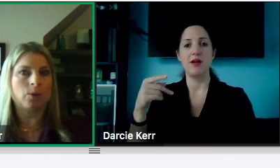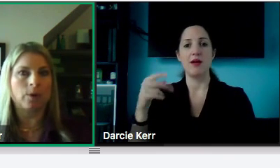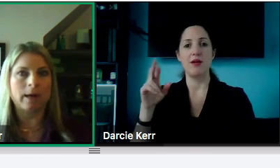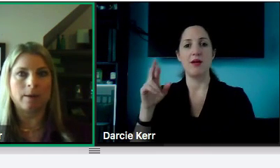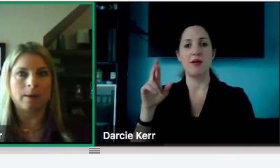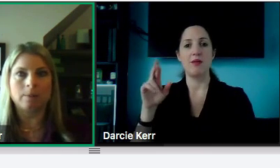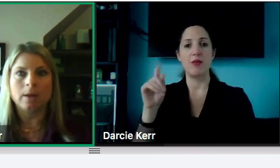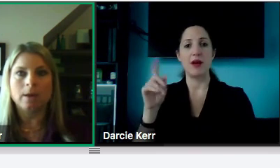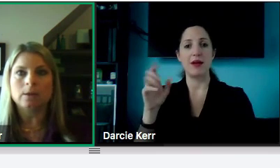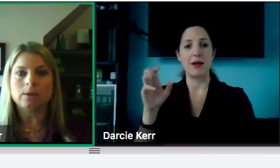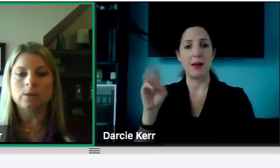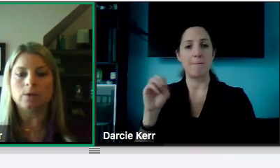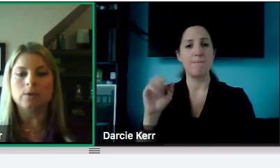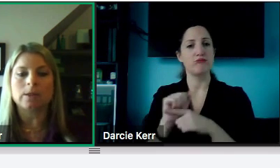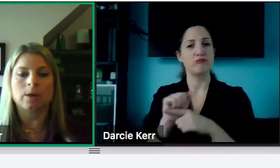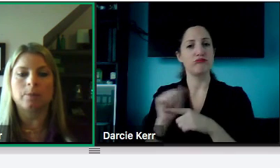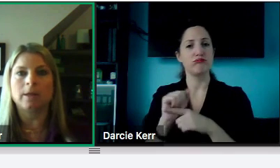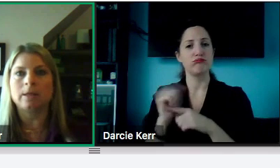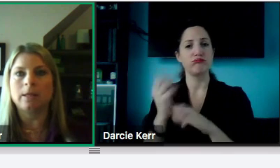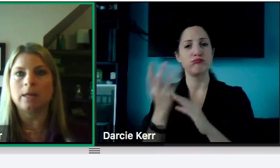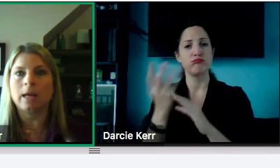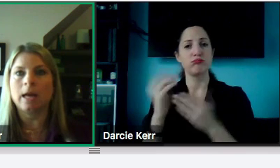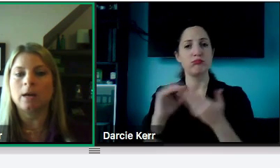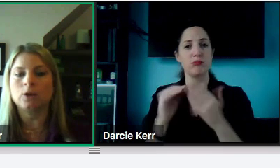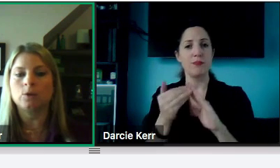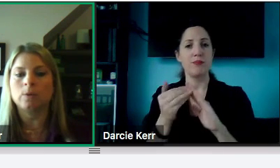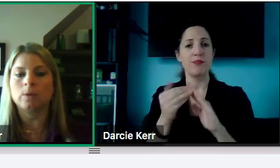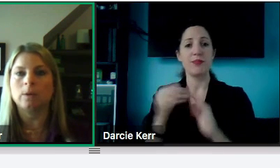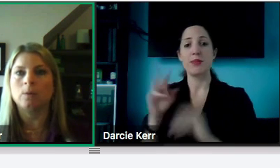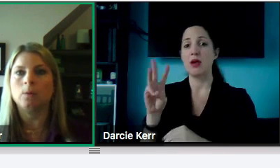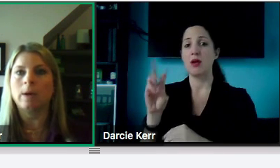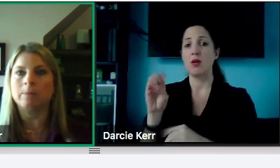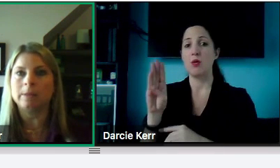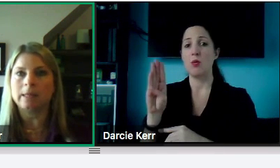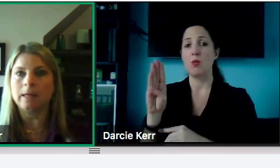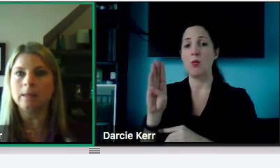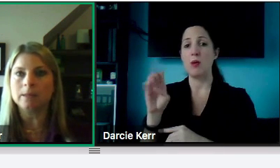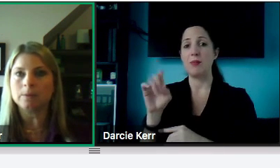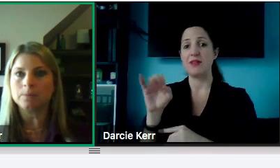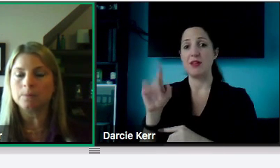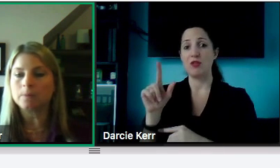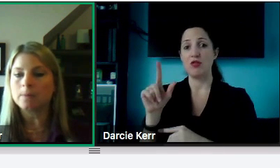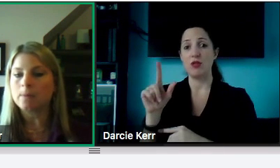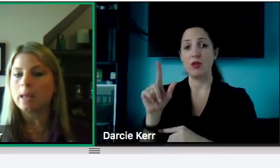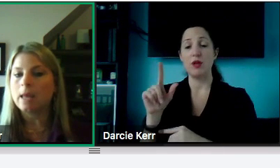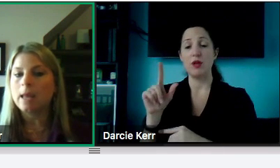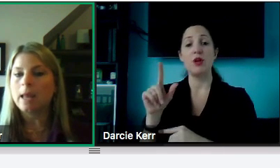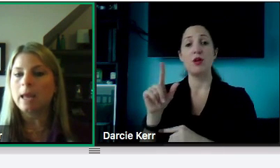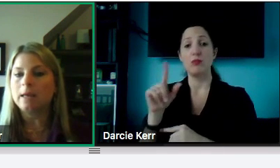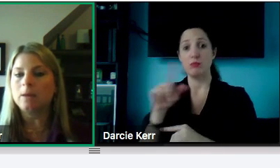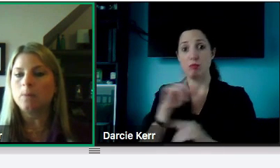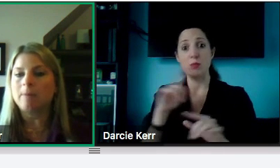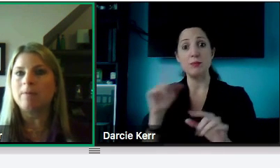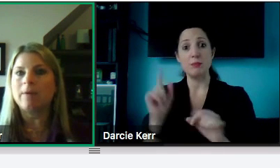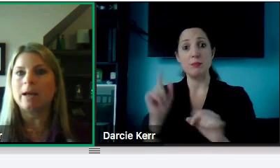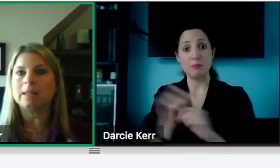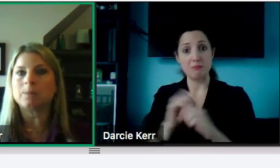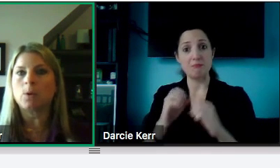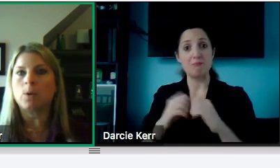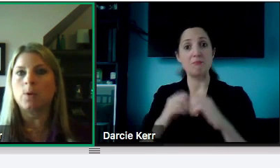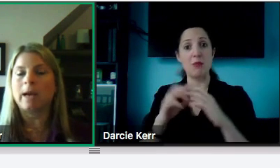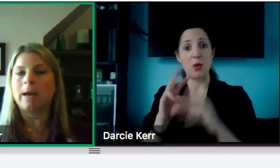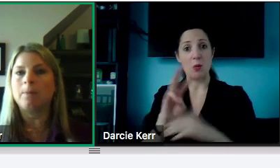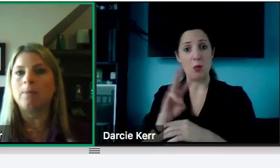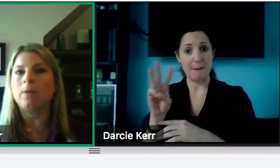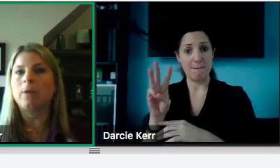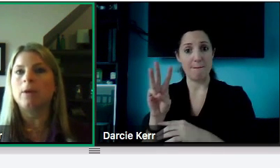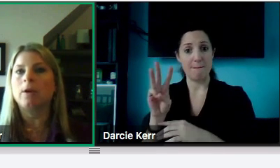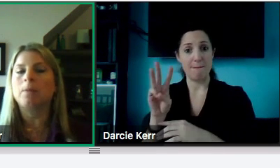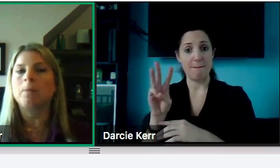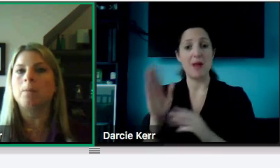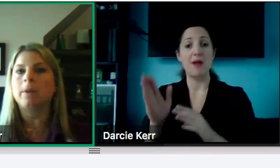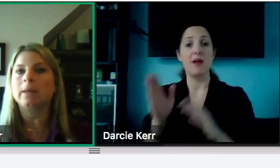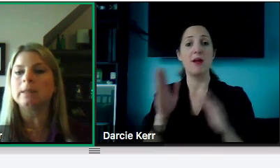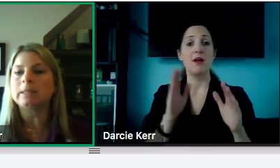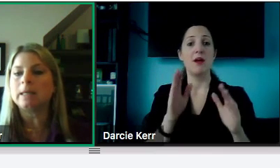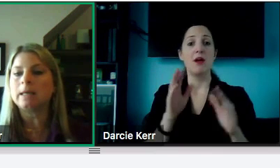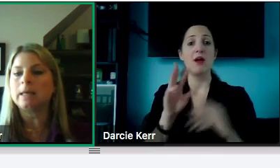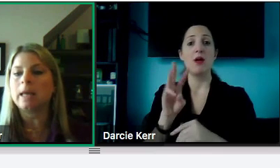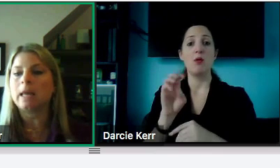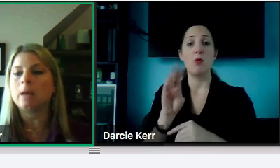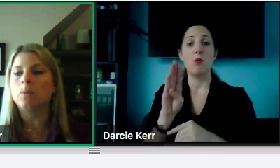Essentials program, students are building an actual website. And in the Web Advanced program,